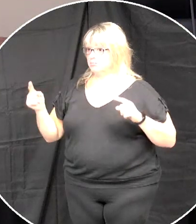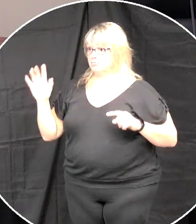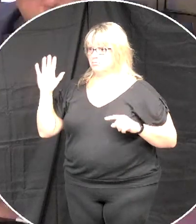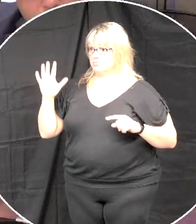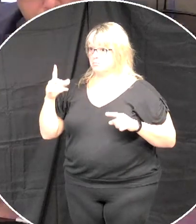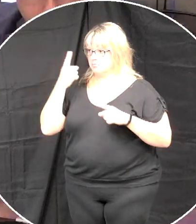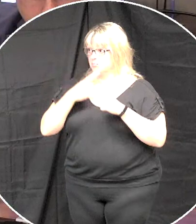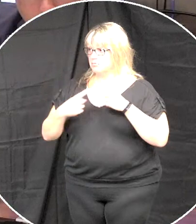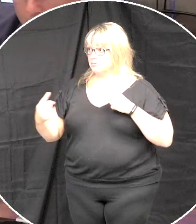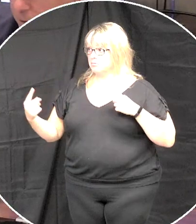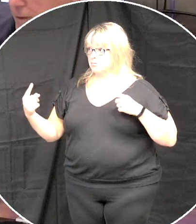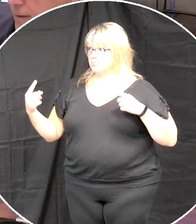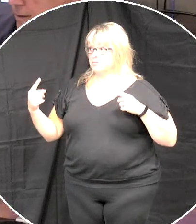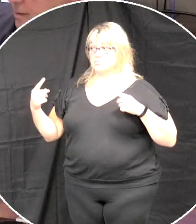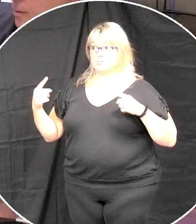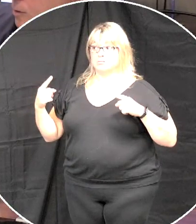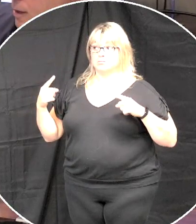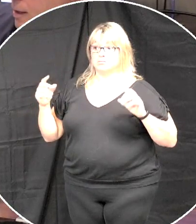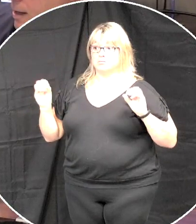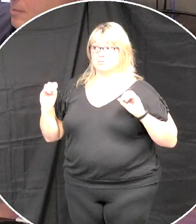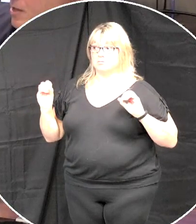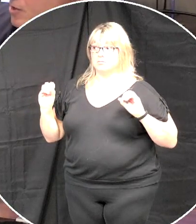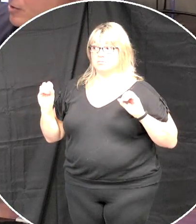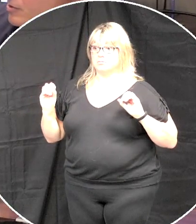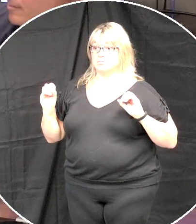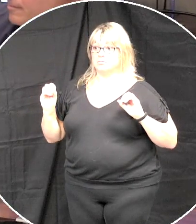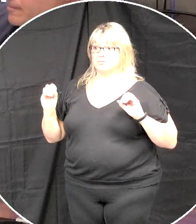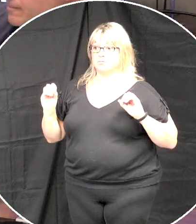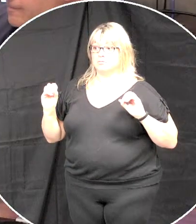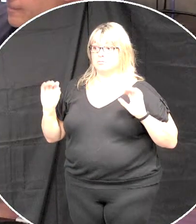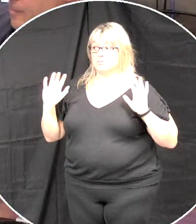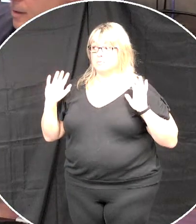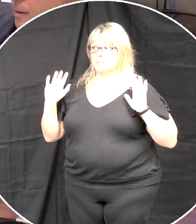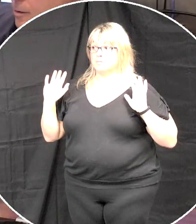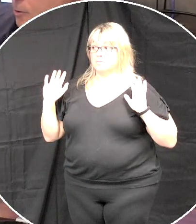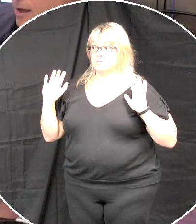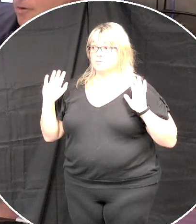Those against? Okay, and abstentions?